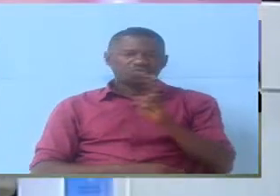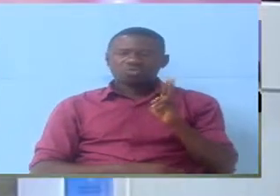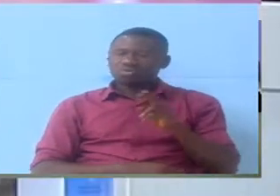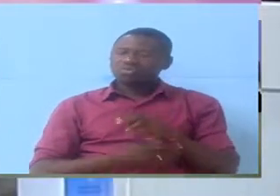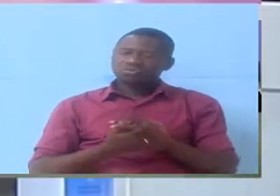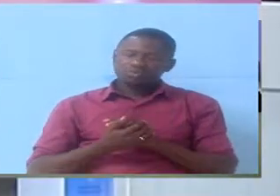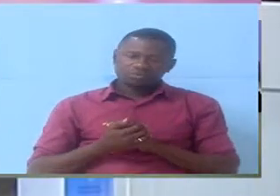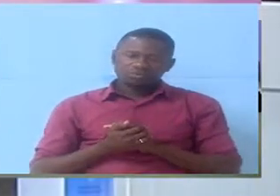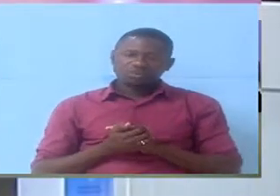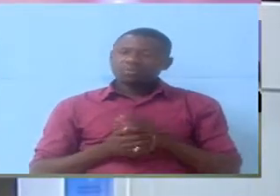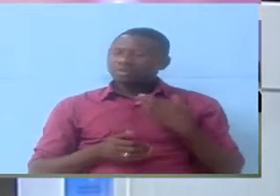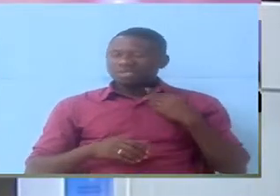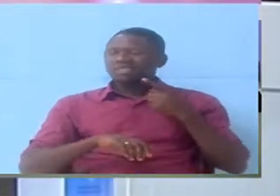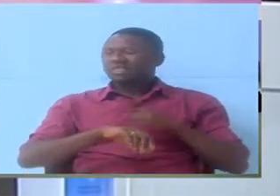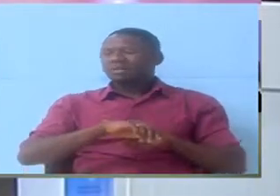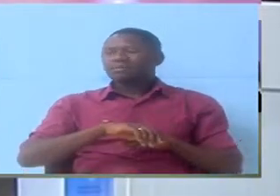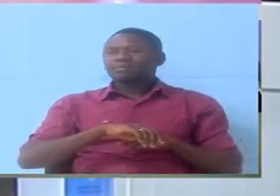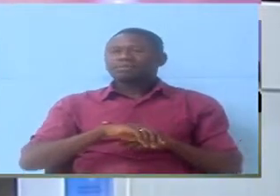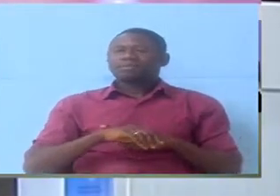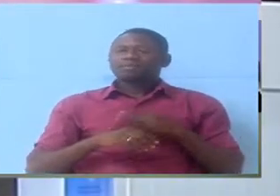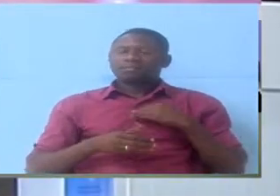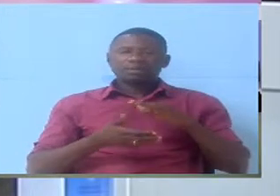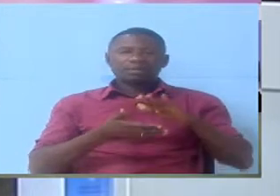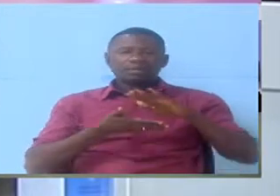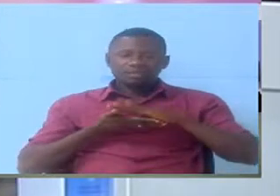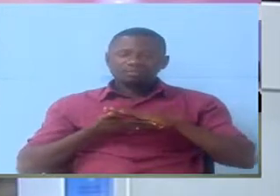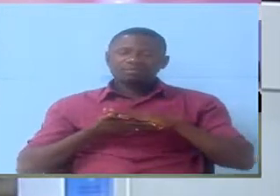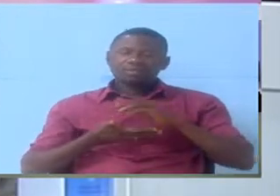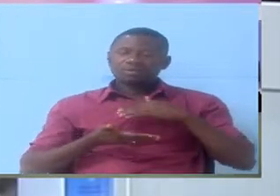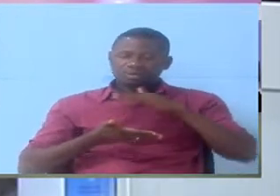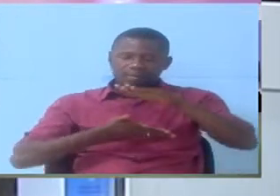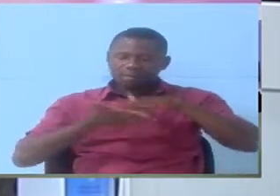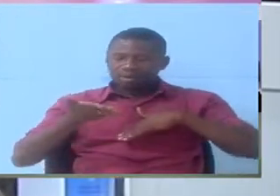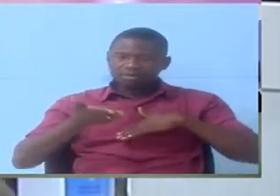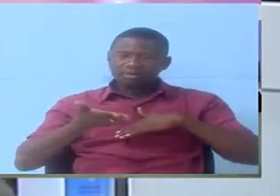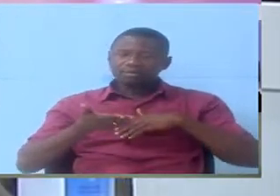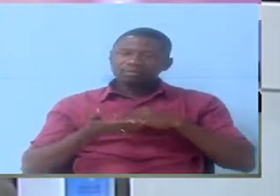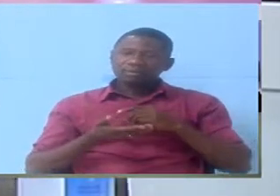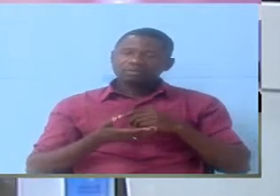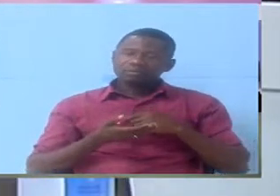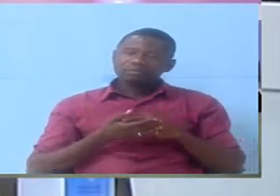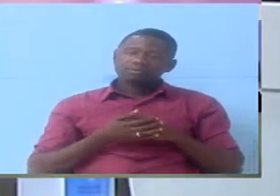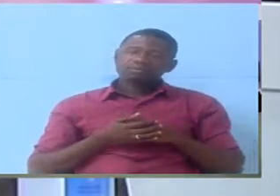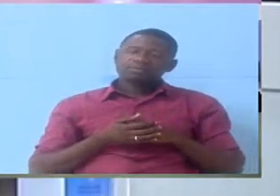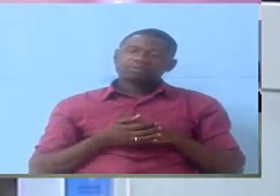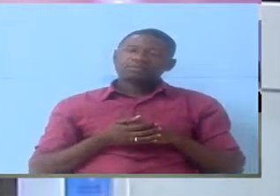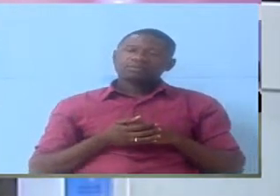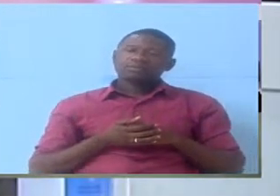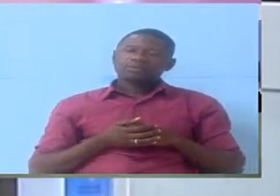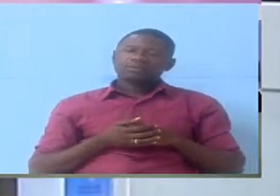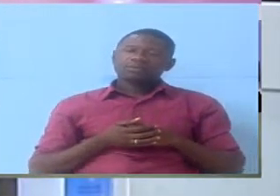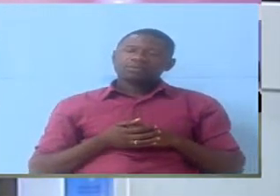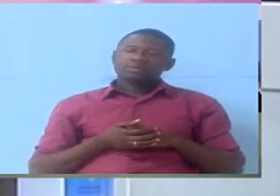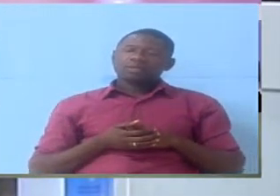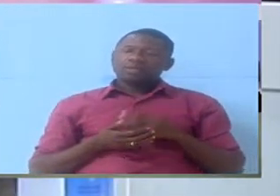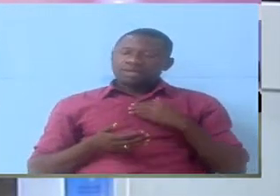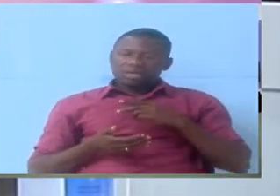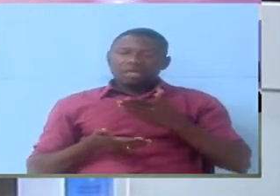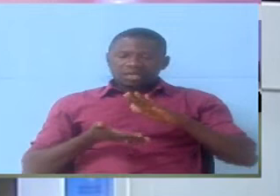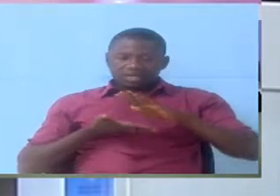then. Otumo, I received an order note verbal for twice. I think in a short day.